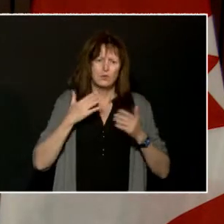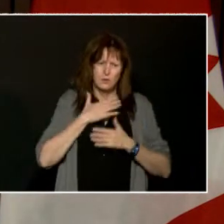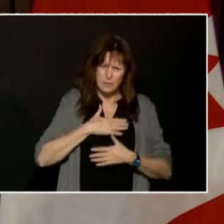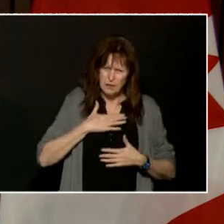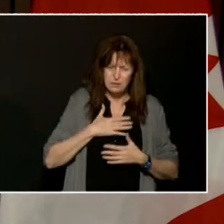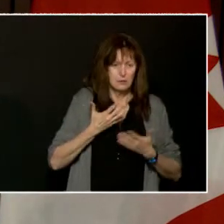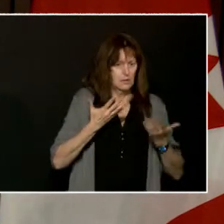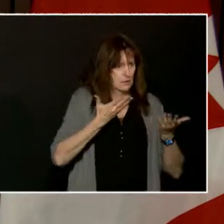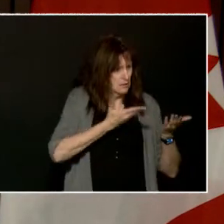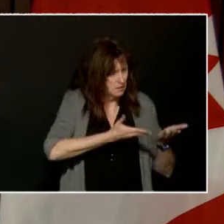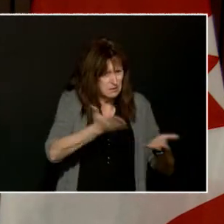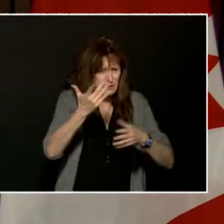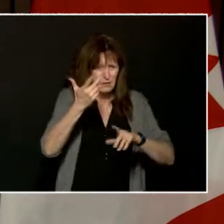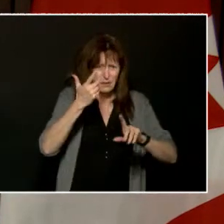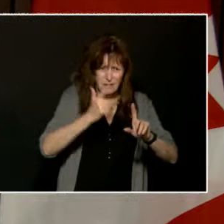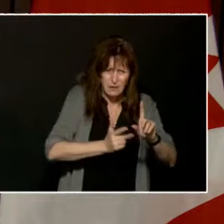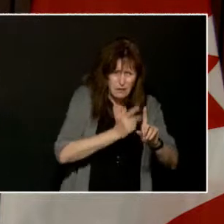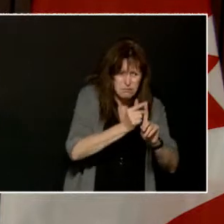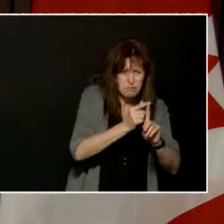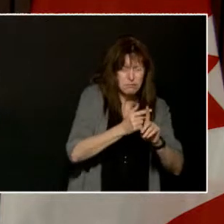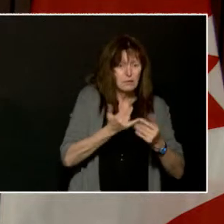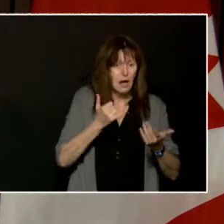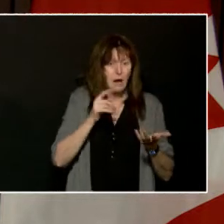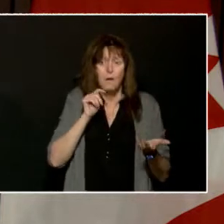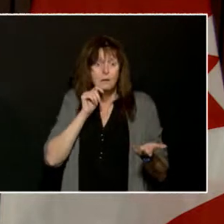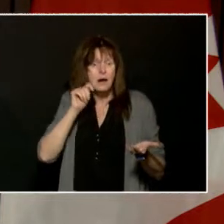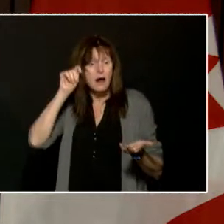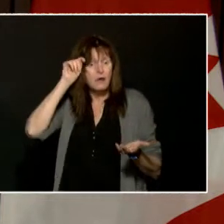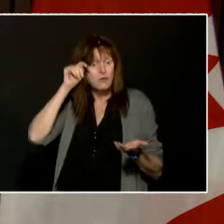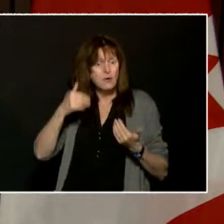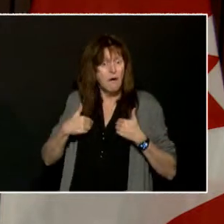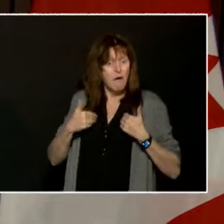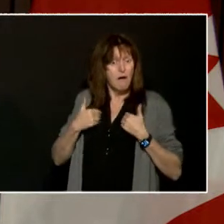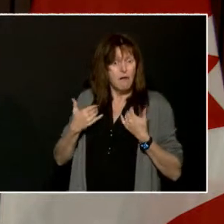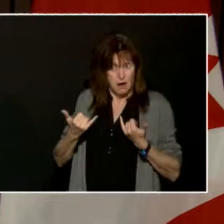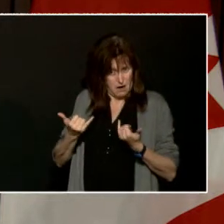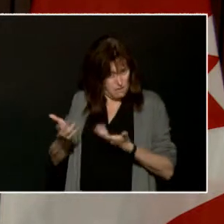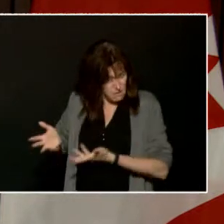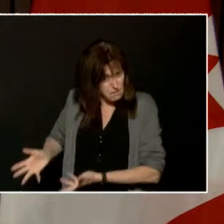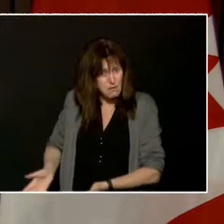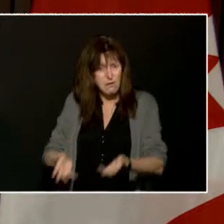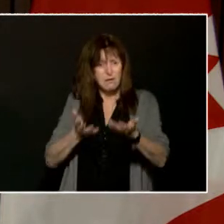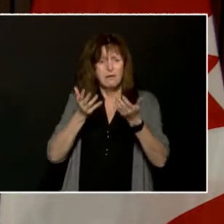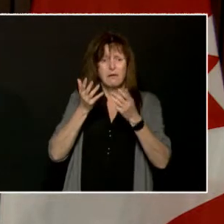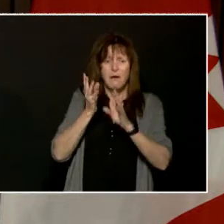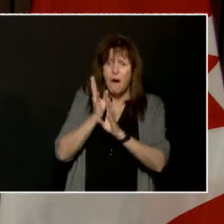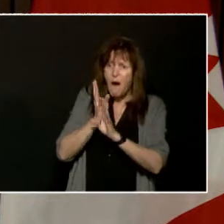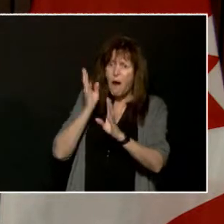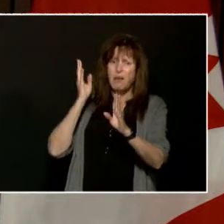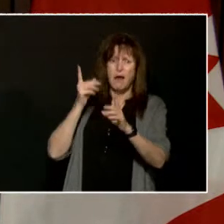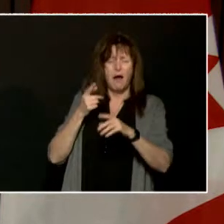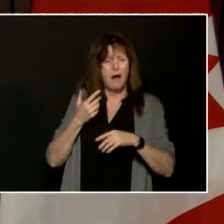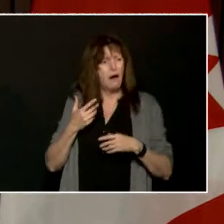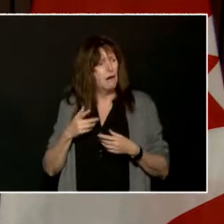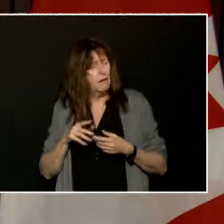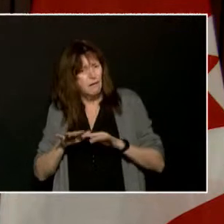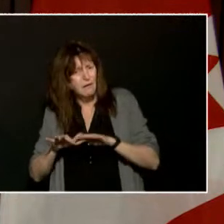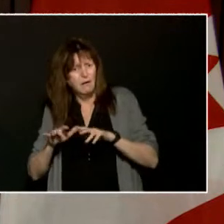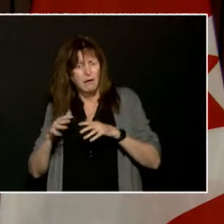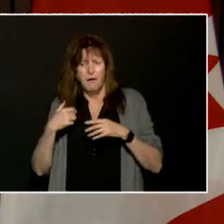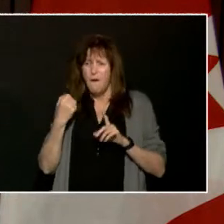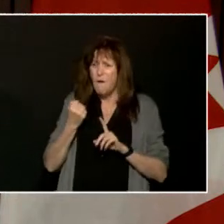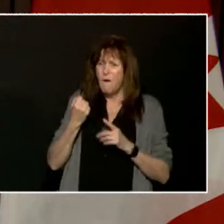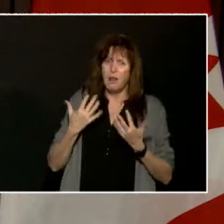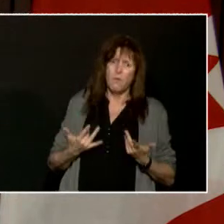for vaccination now. Even if you have to wait in line or wait online, please get vaccinated. Get vaccinated,